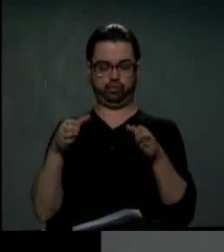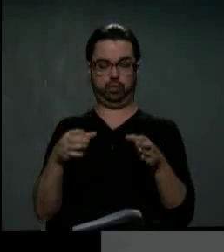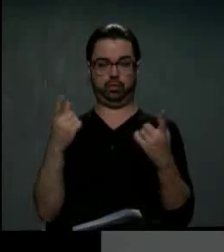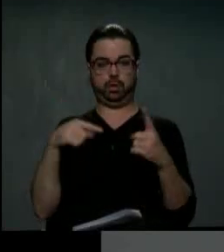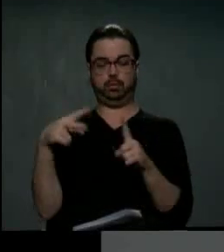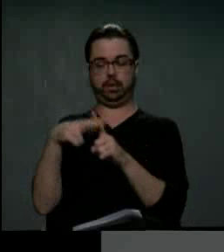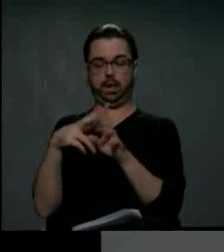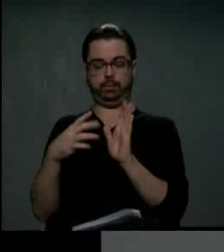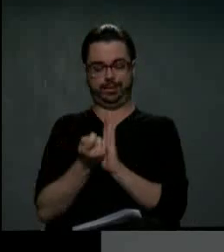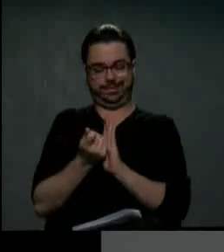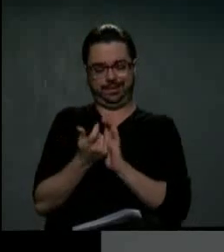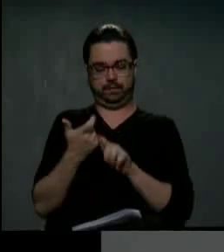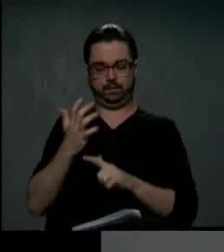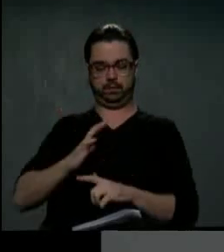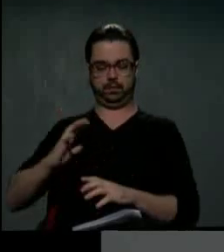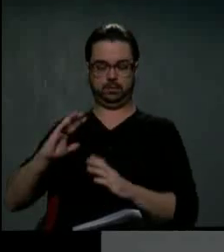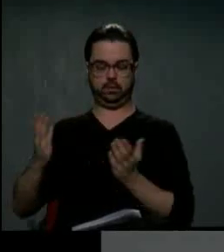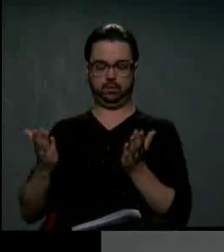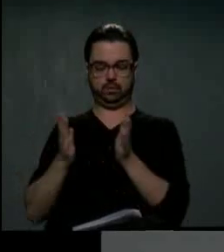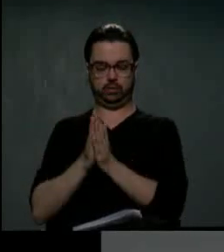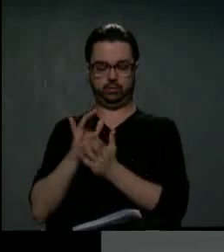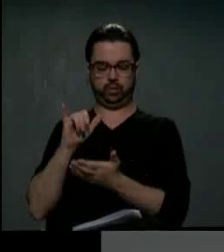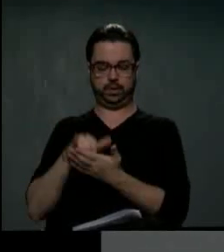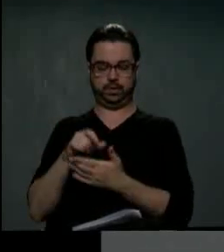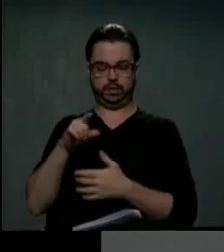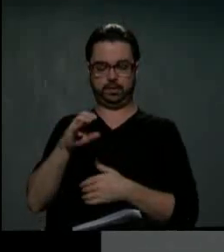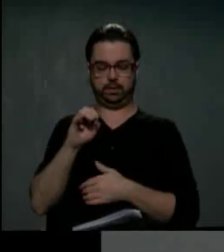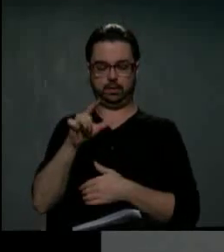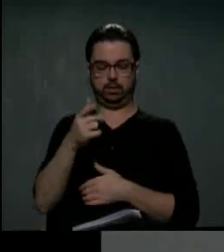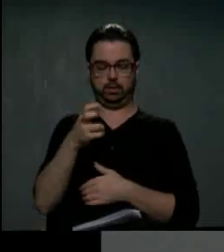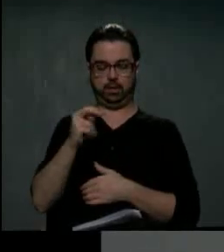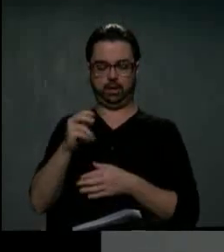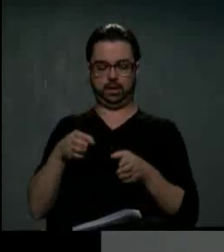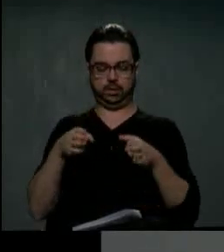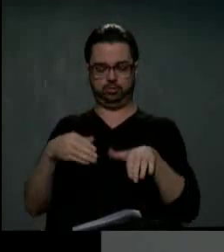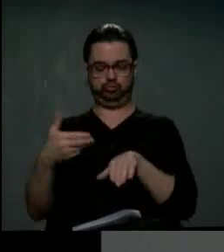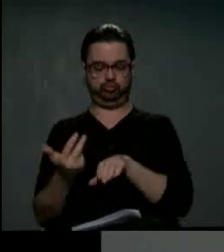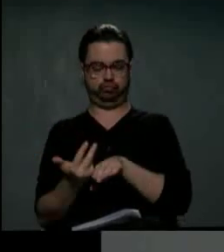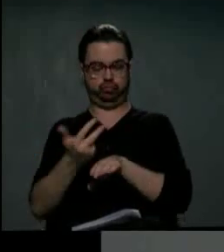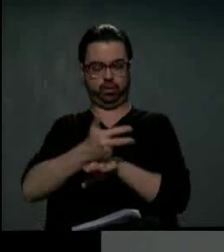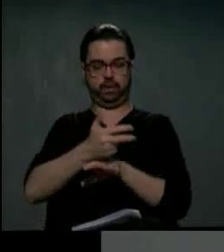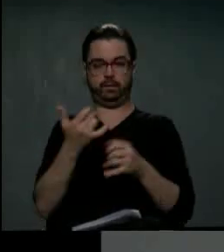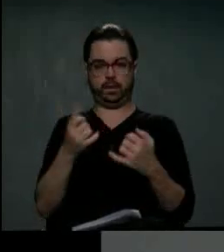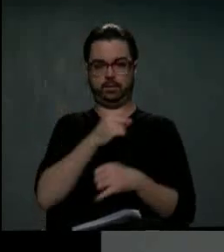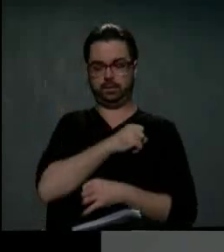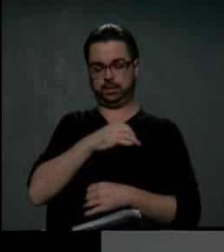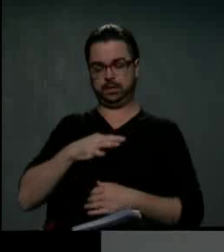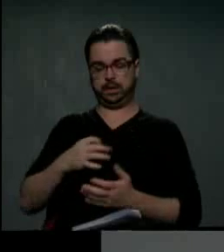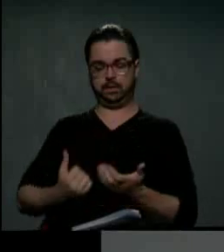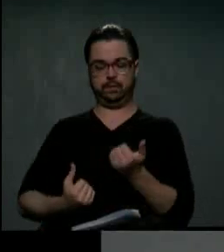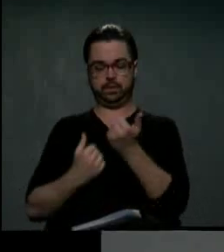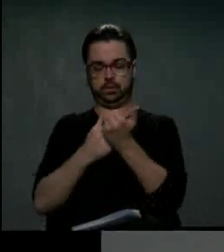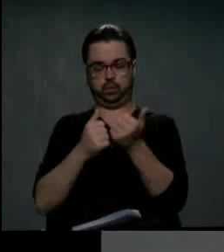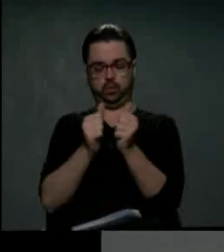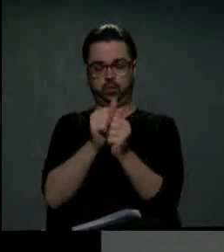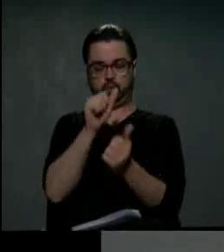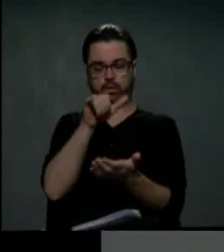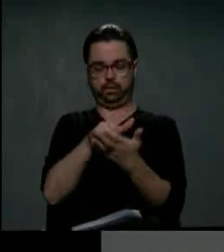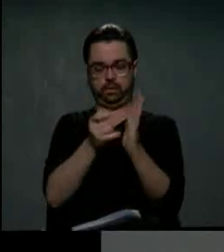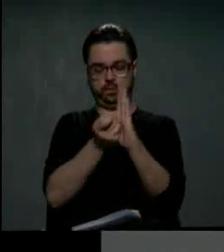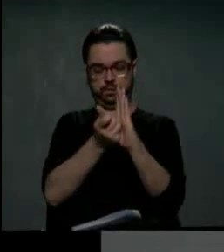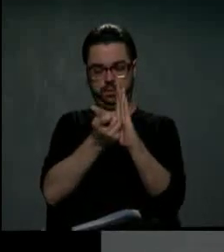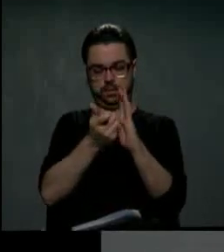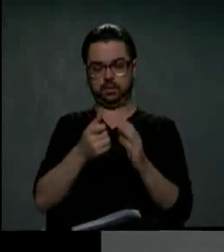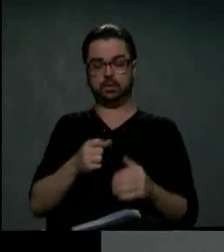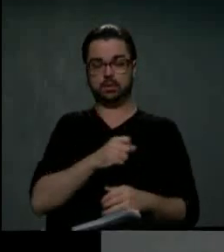of the drive along Colonel Glenn Road located between lots 3 and 4. Based on this revision, staff is now in support of the request.